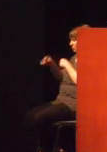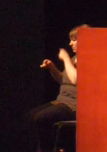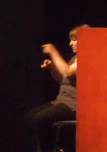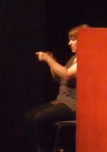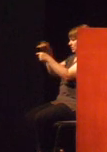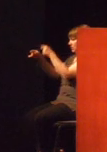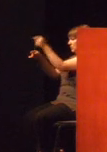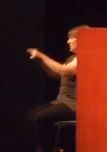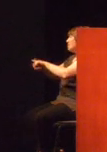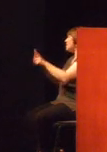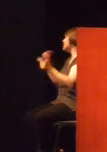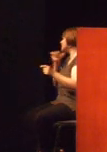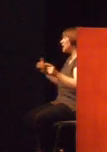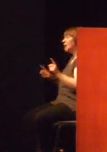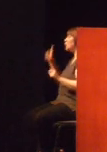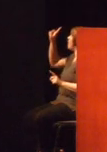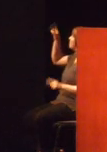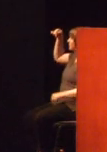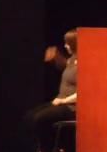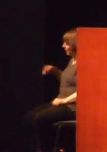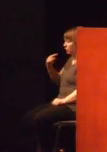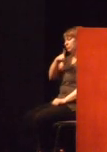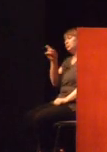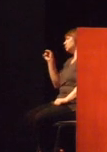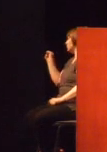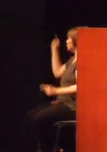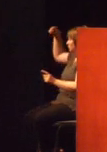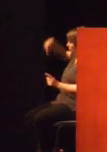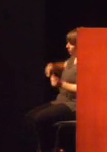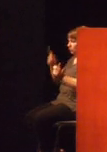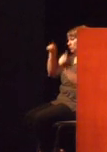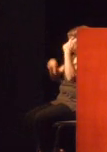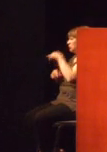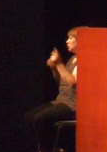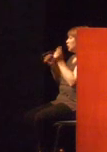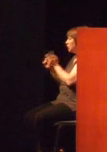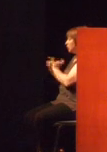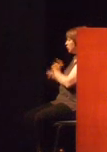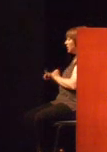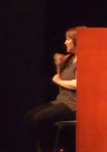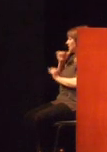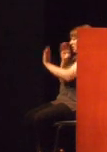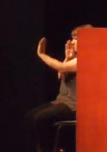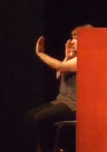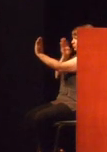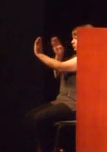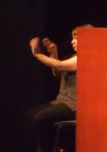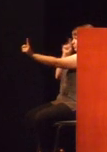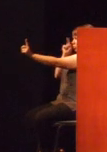a game of chutes and ladders. You're up, you're down, you're all over the place. You slip on a banana peel, you know. It's just